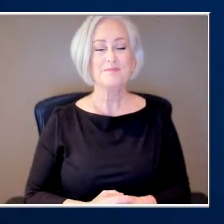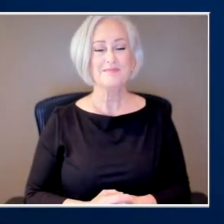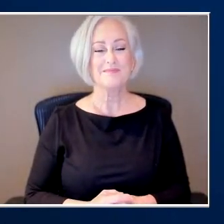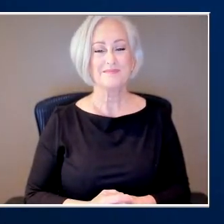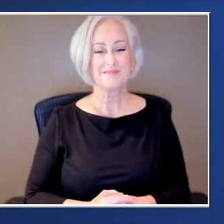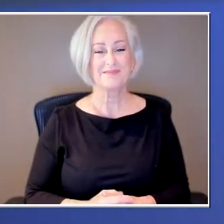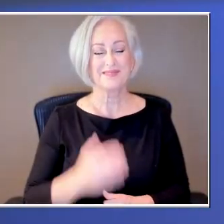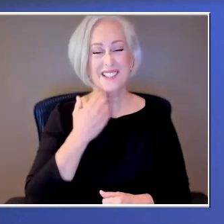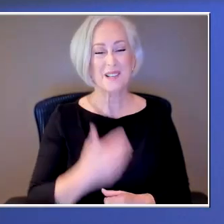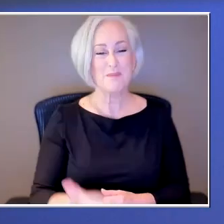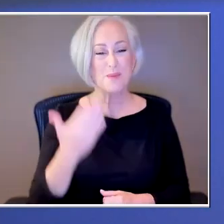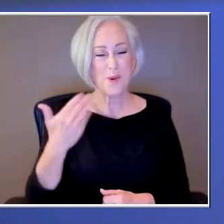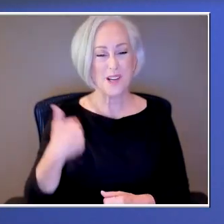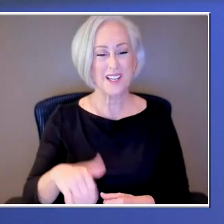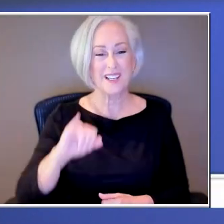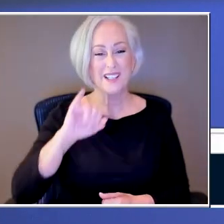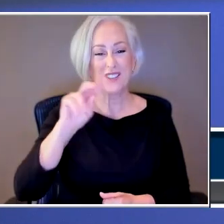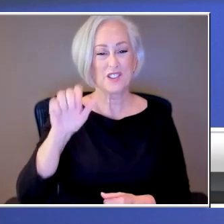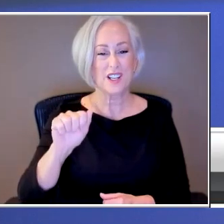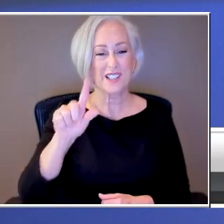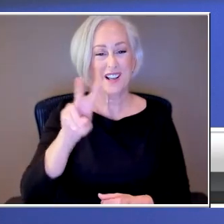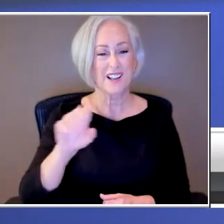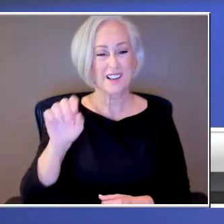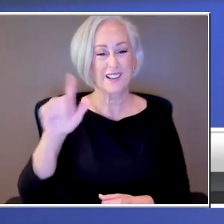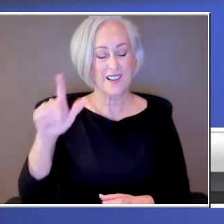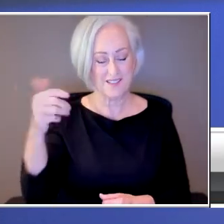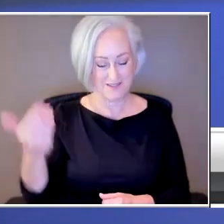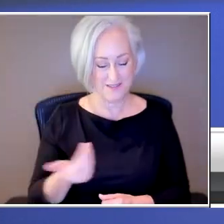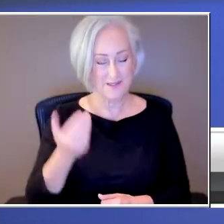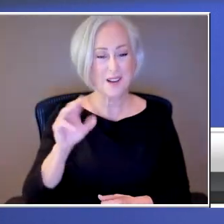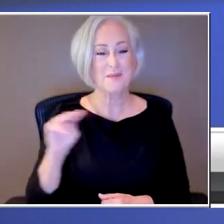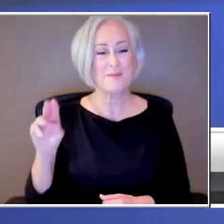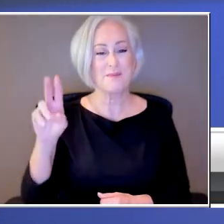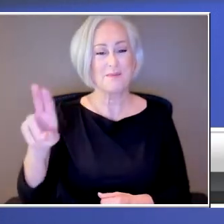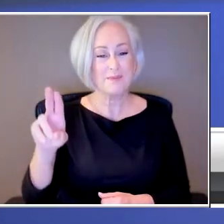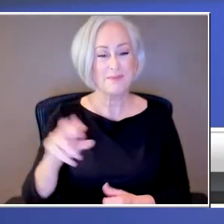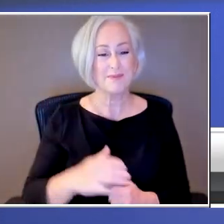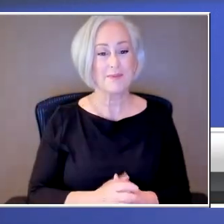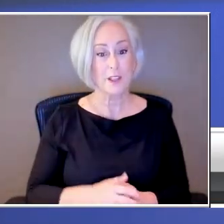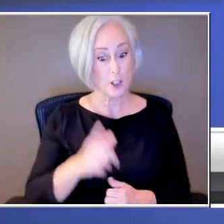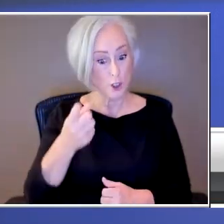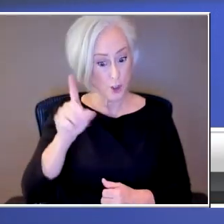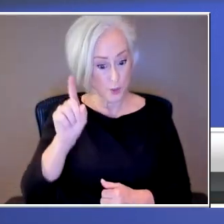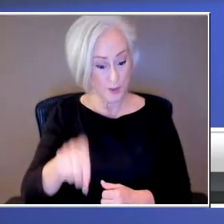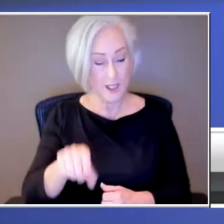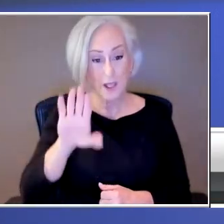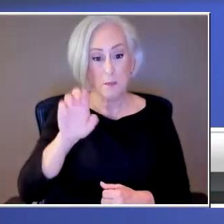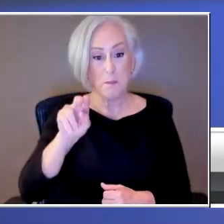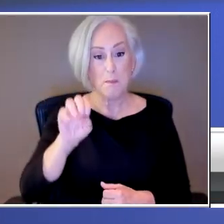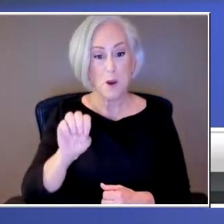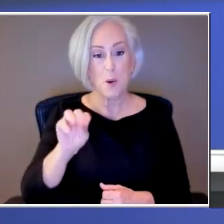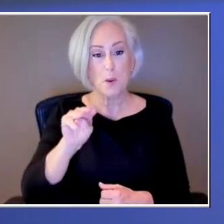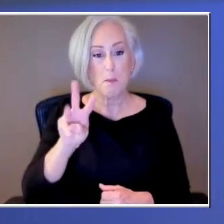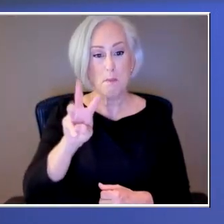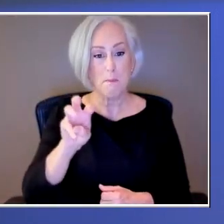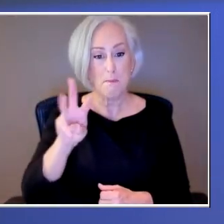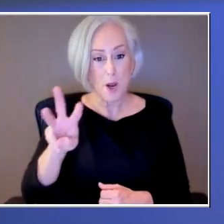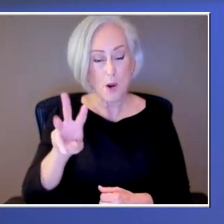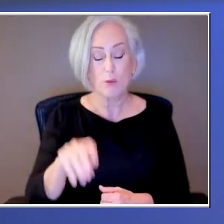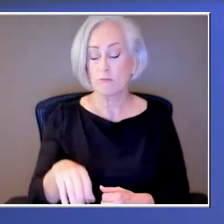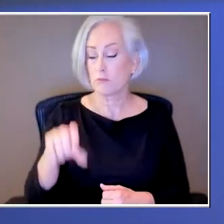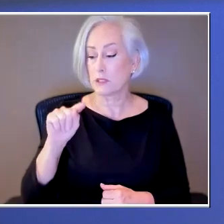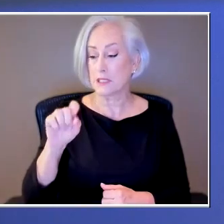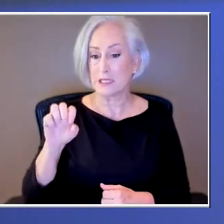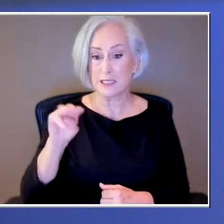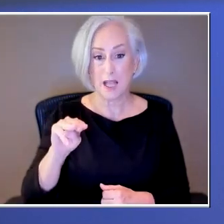Good morning, I'm Jessica Lovell, and welcome to the Morning Medical Update. When you need a bone marrow or stem cell transplant, a search begins.